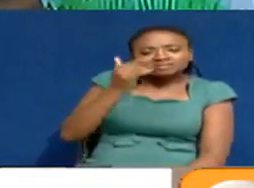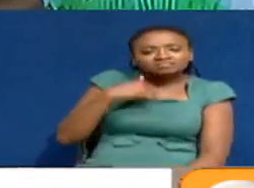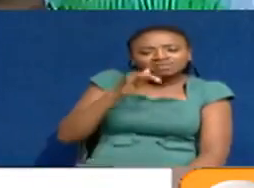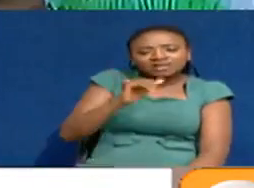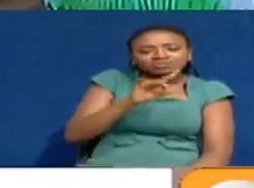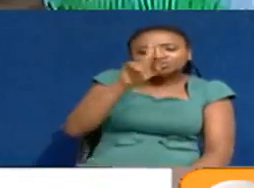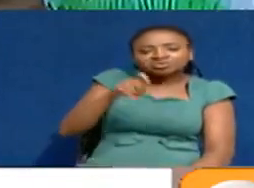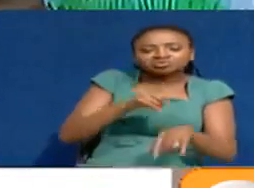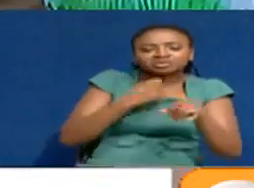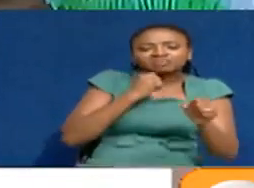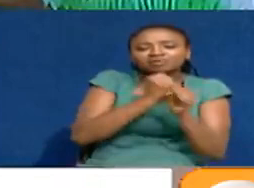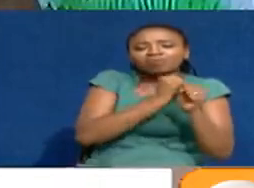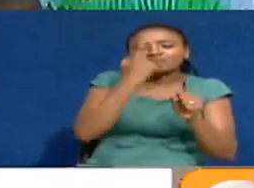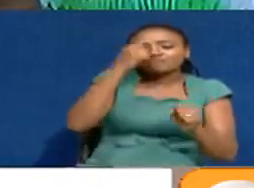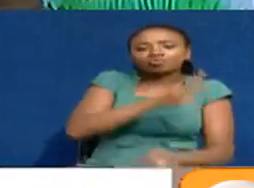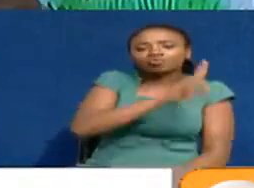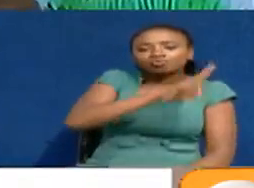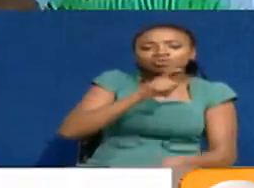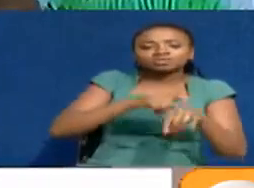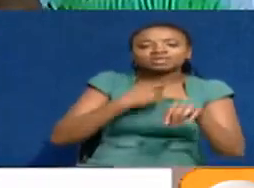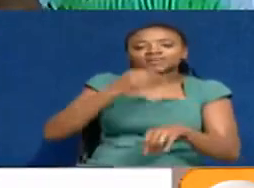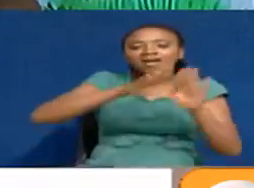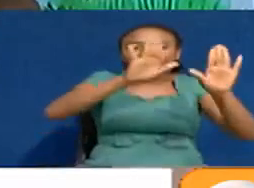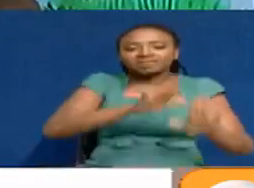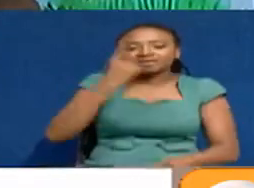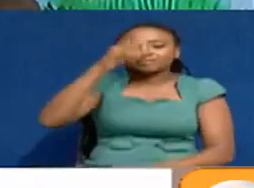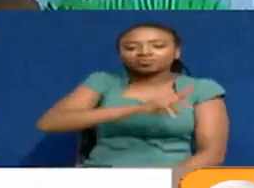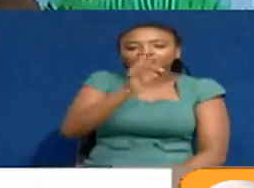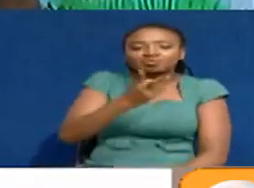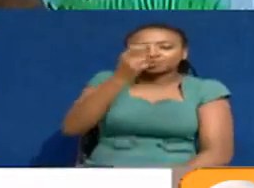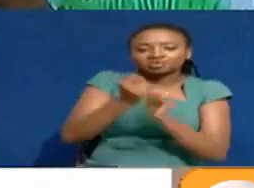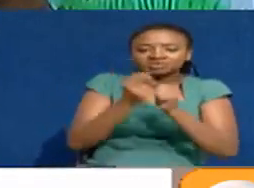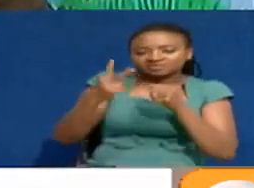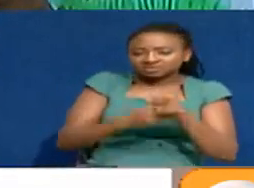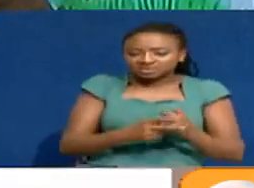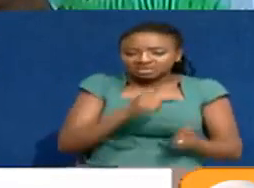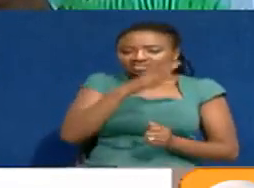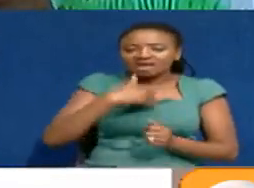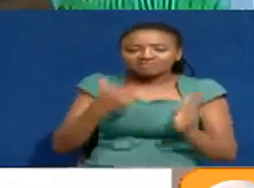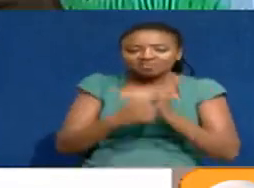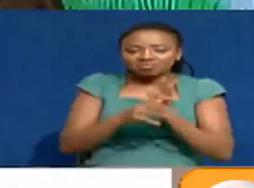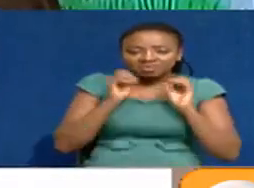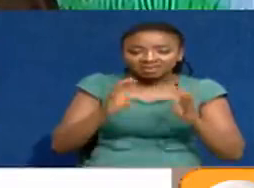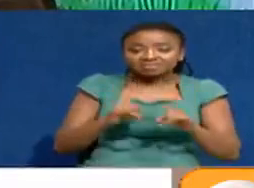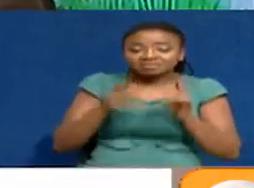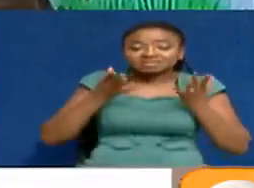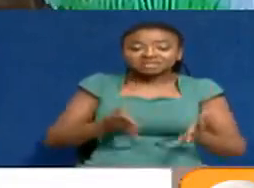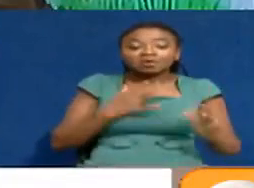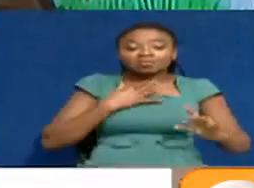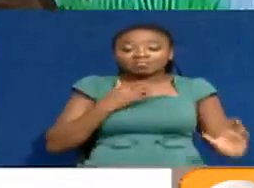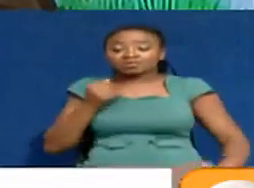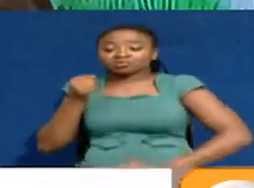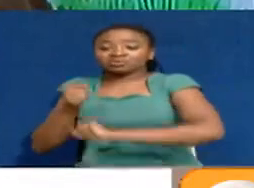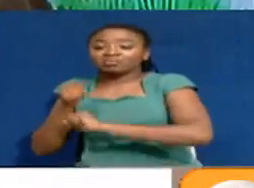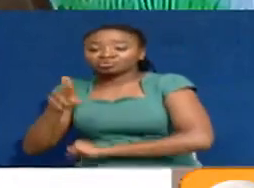SPA? When I was campaigning for him 2017, nobody had a problem with where I got money from. They only have a problem when they're trying to intimidate